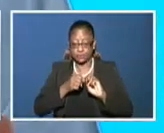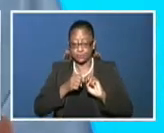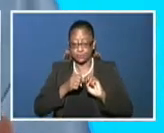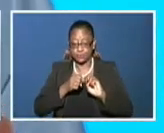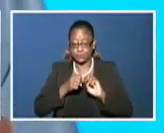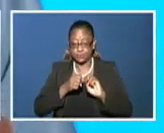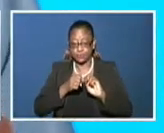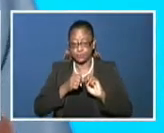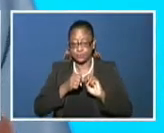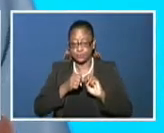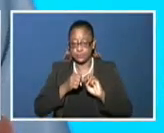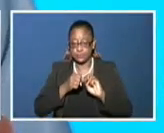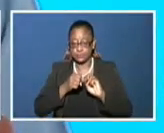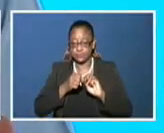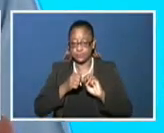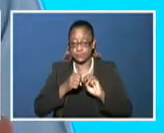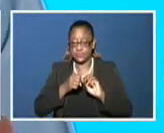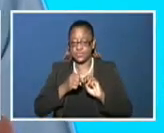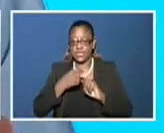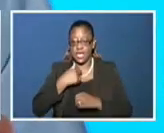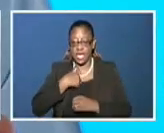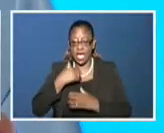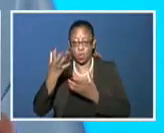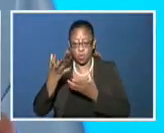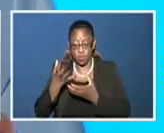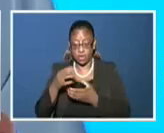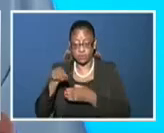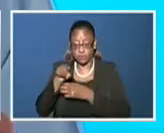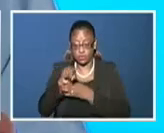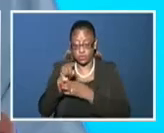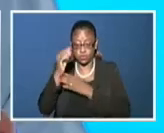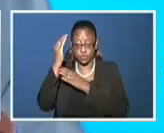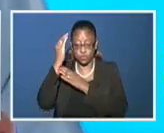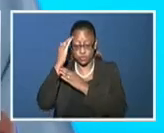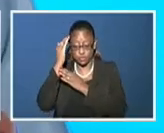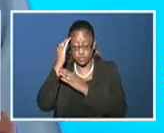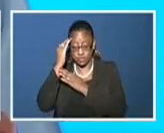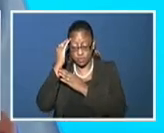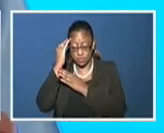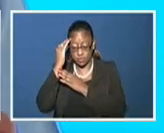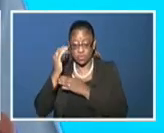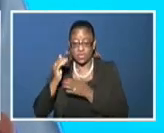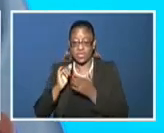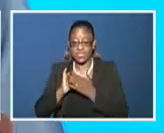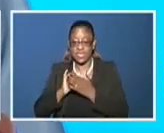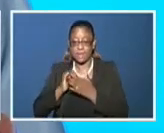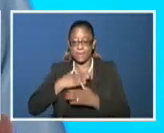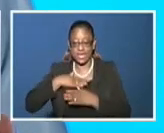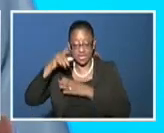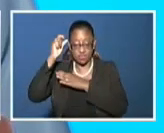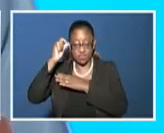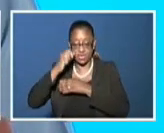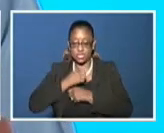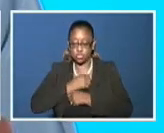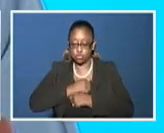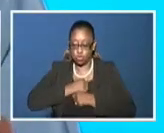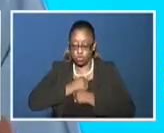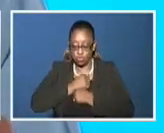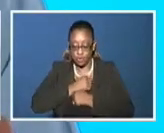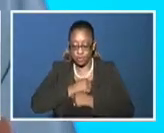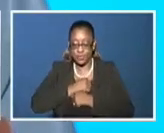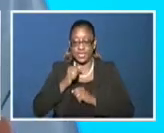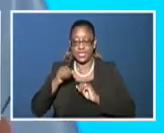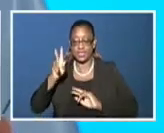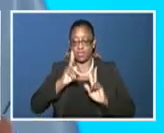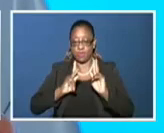However, I would like to convey the condolences of my government and the people